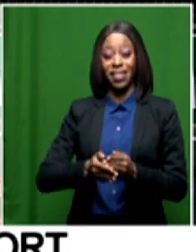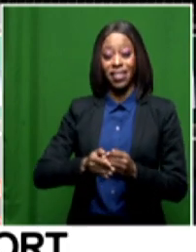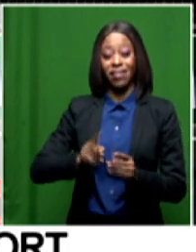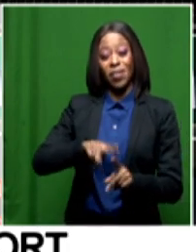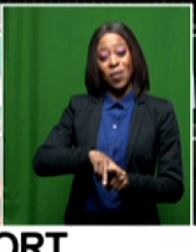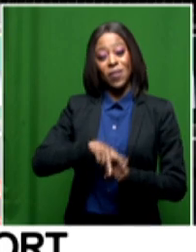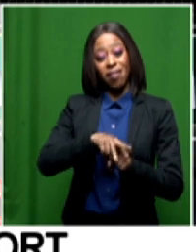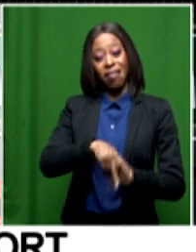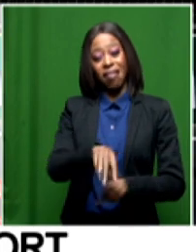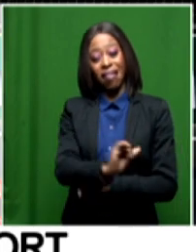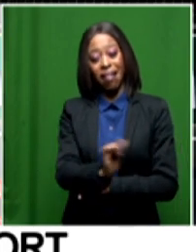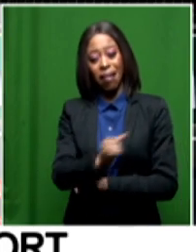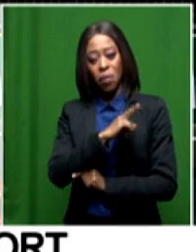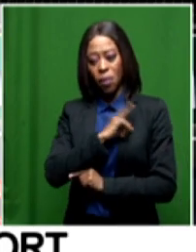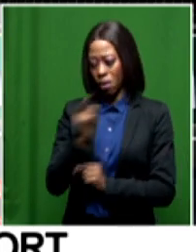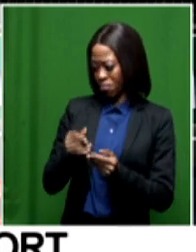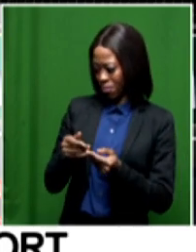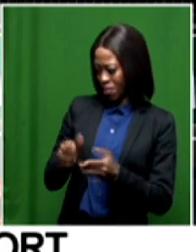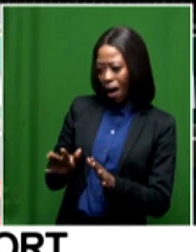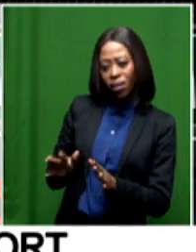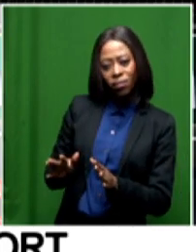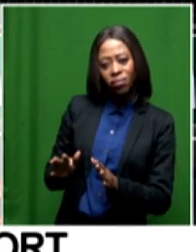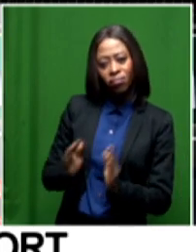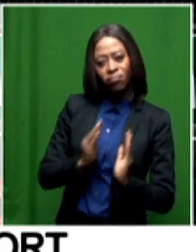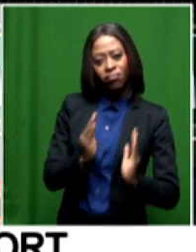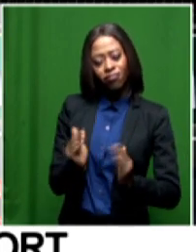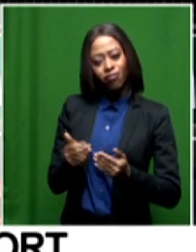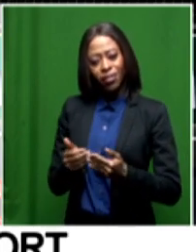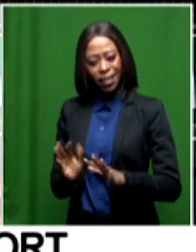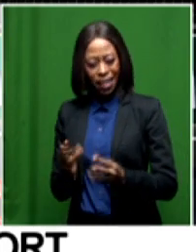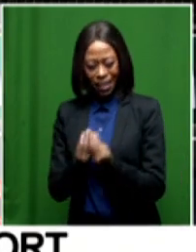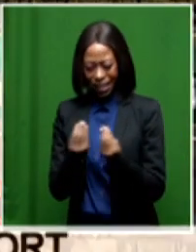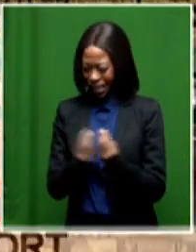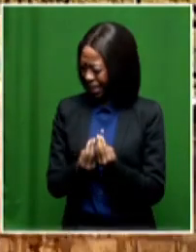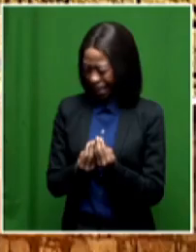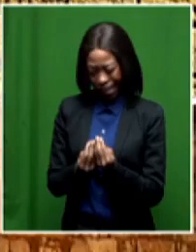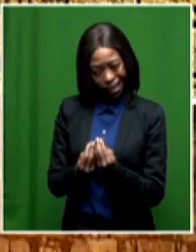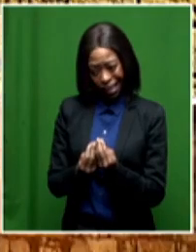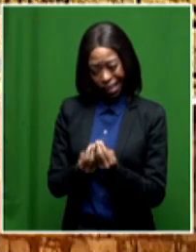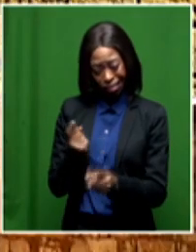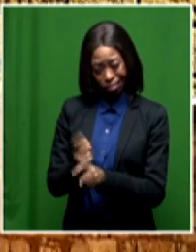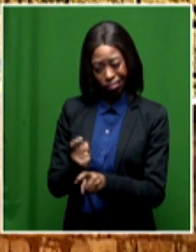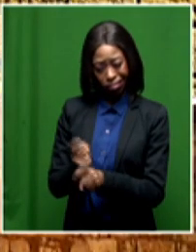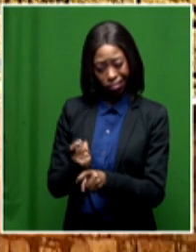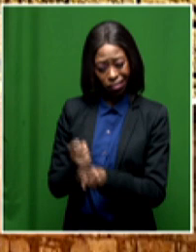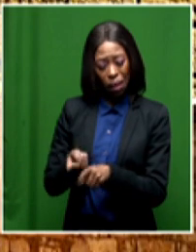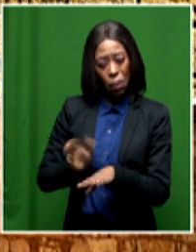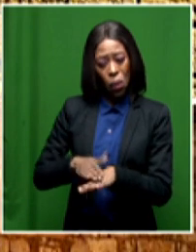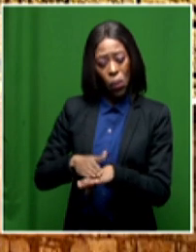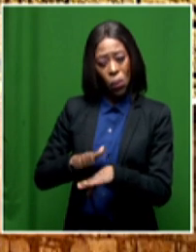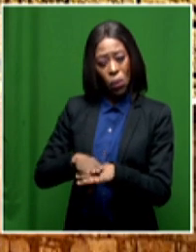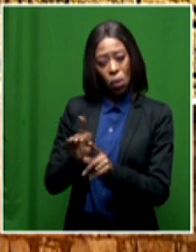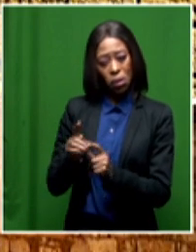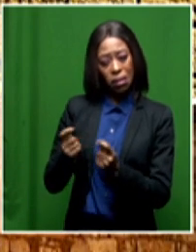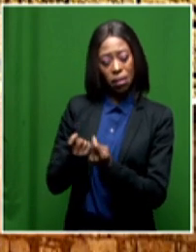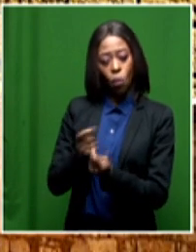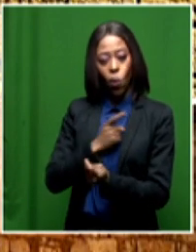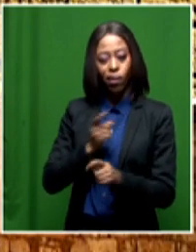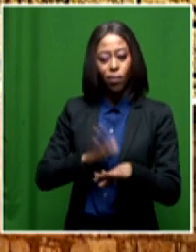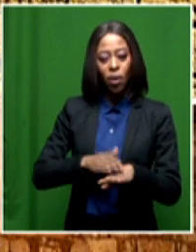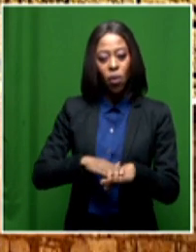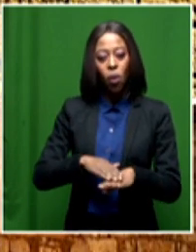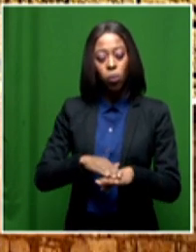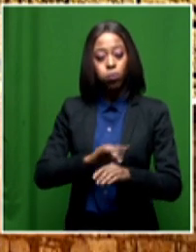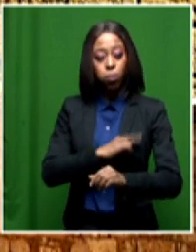know, after considering the way that they started the season, things have just seemed to be a little bit difficult for them, especially when it comes to their